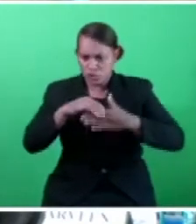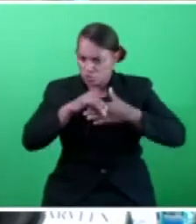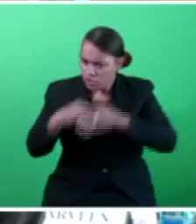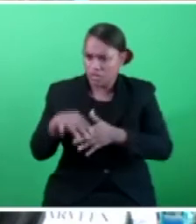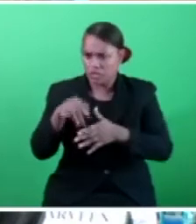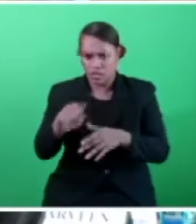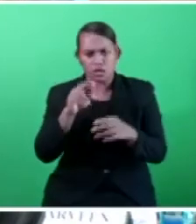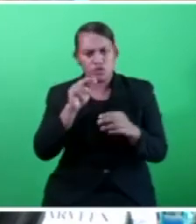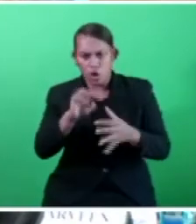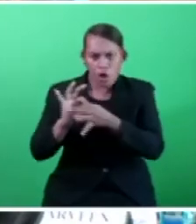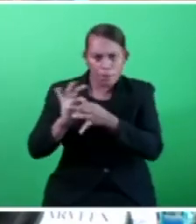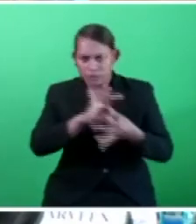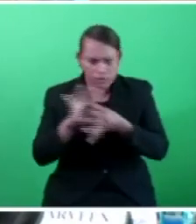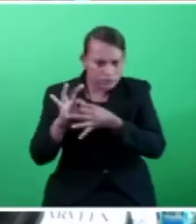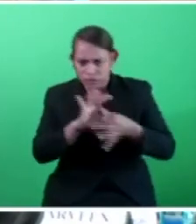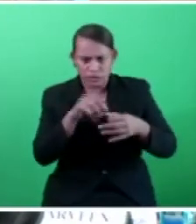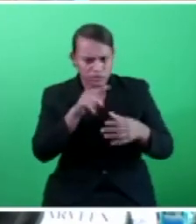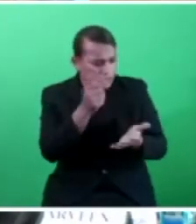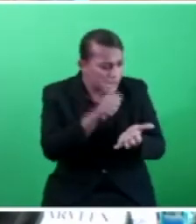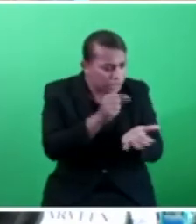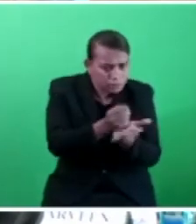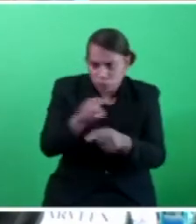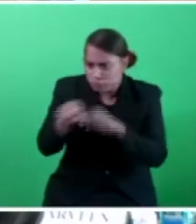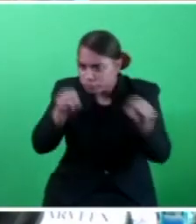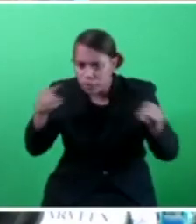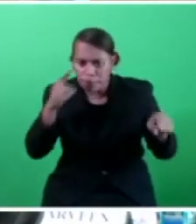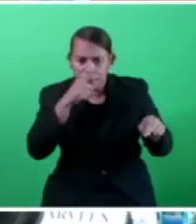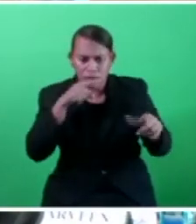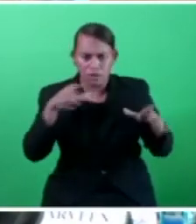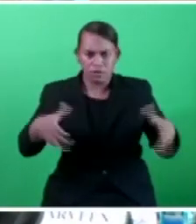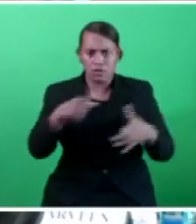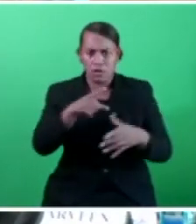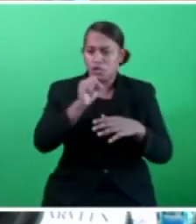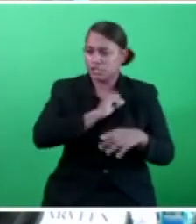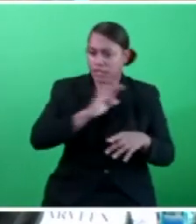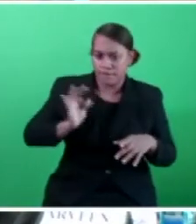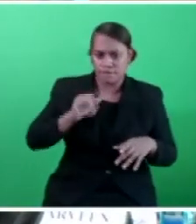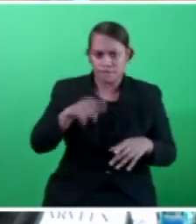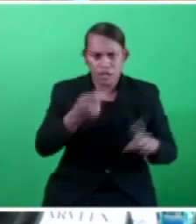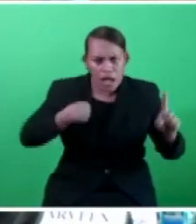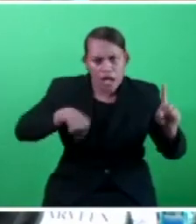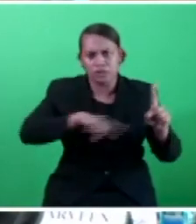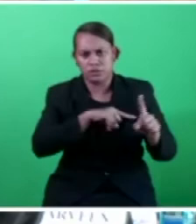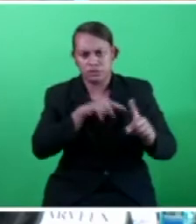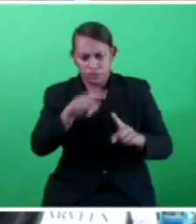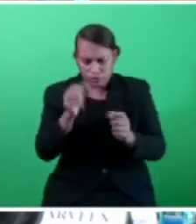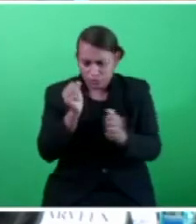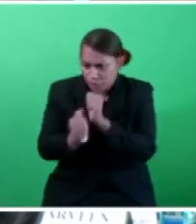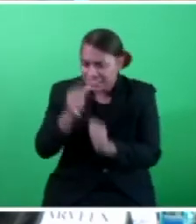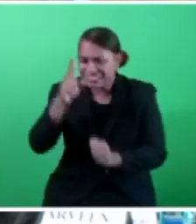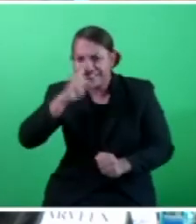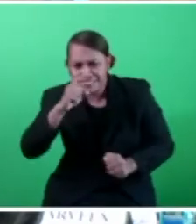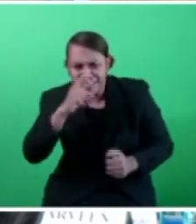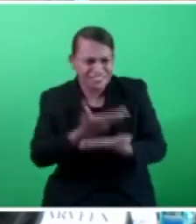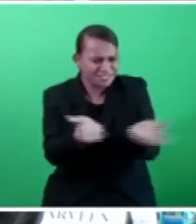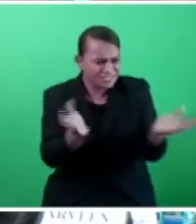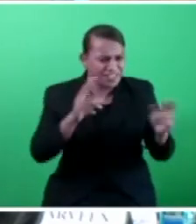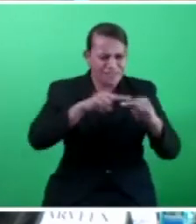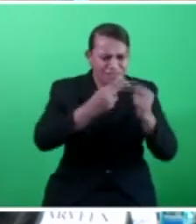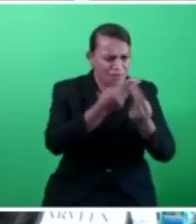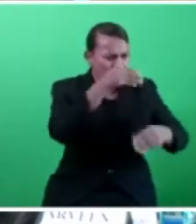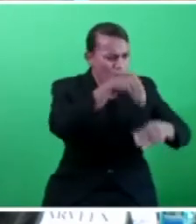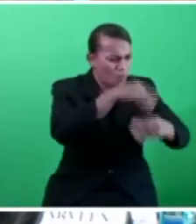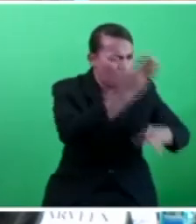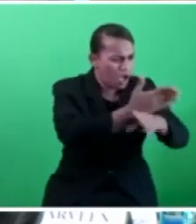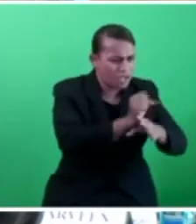to support the people who are protecting our health. Your brothers, your sisters are the Ministry of Health. Honorable Speaker, I want